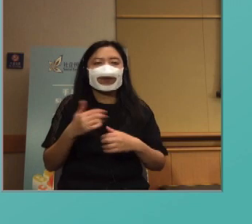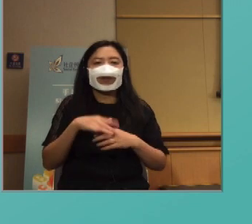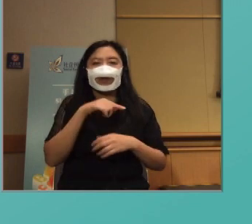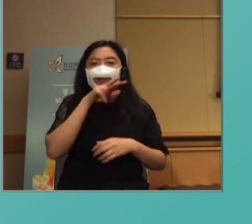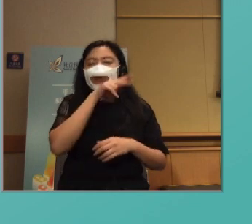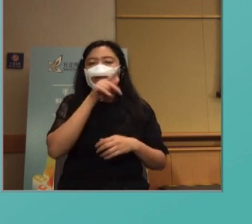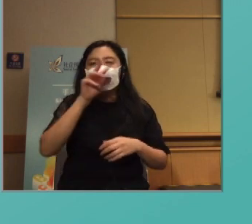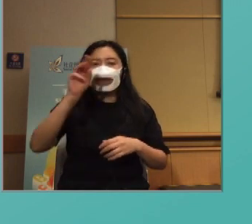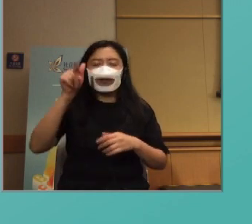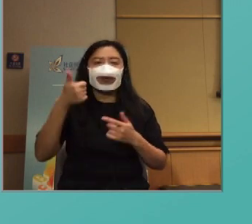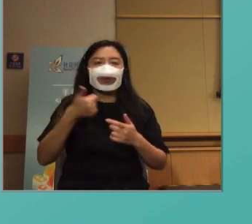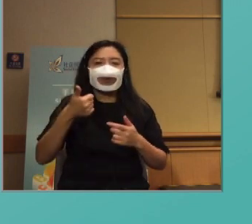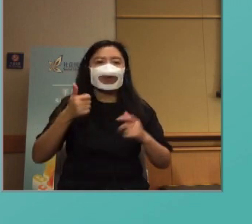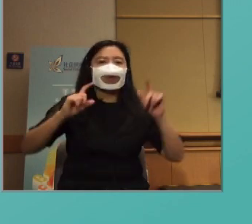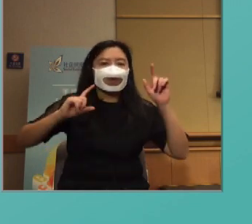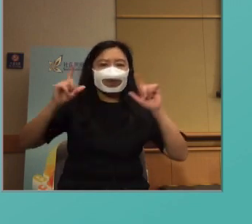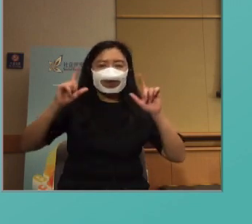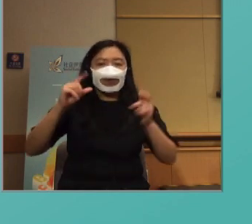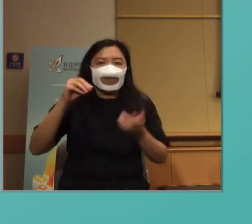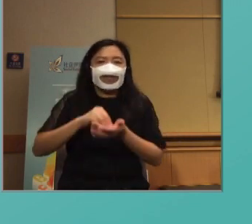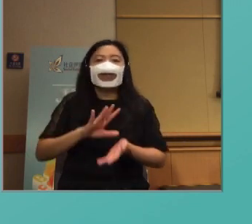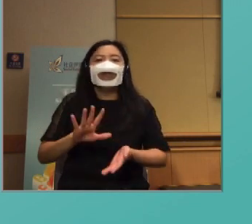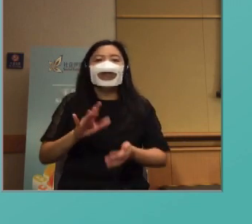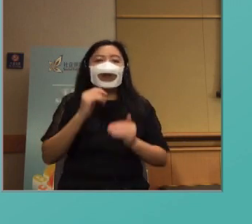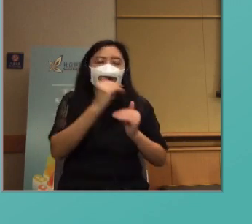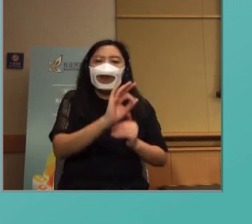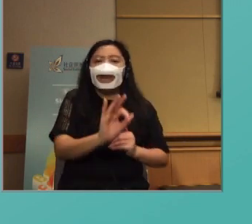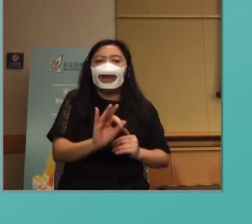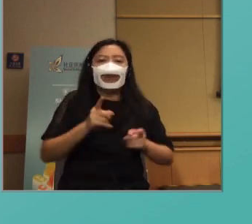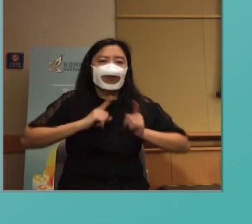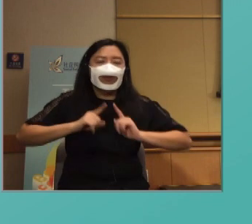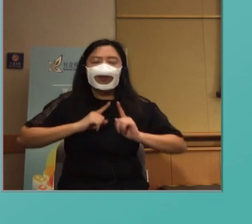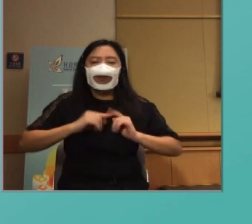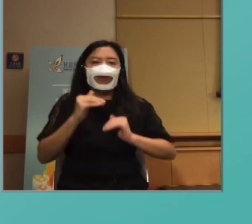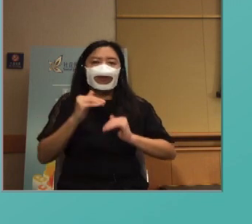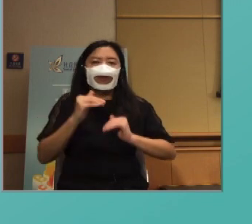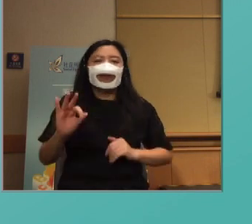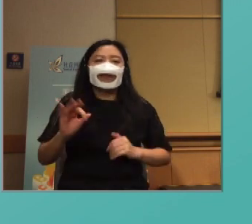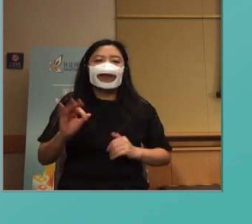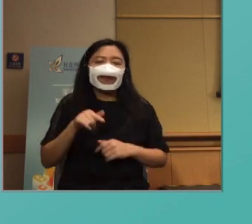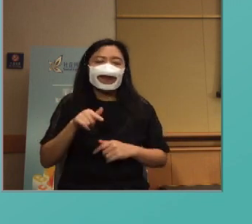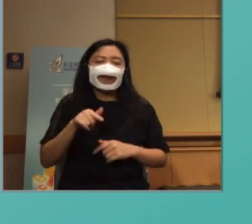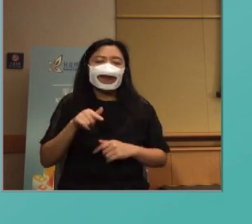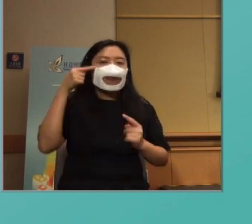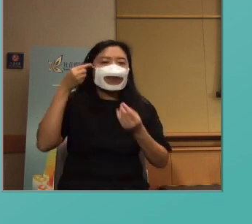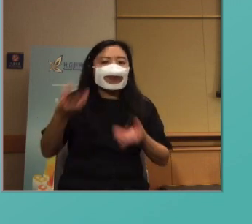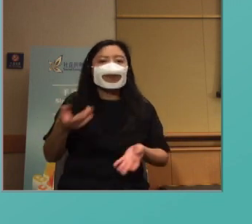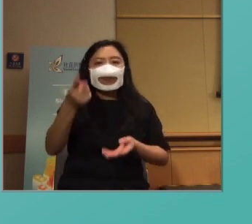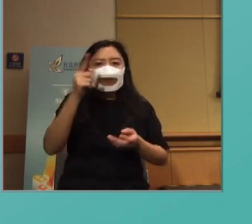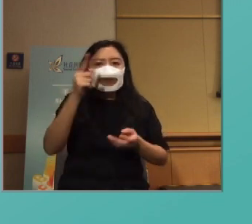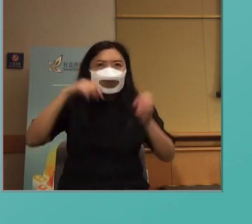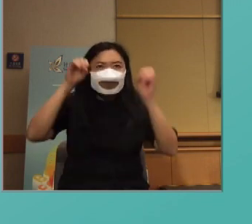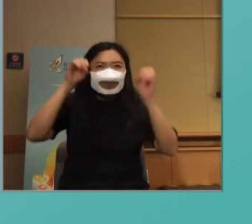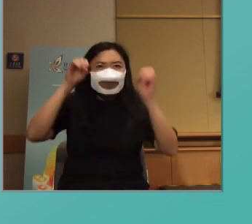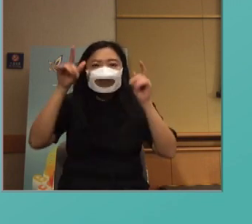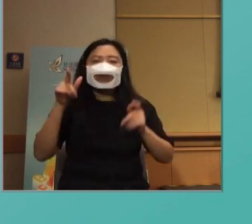we can do, but actually it's all about the imagination or you can be very